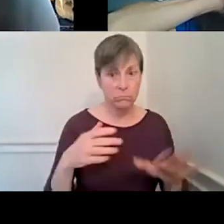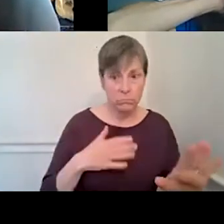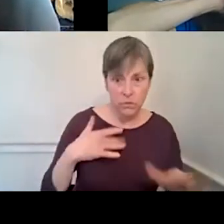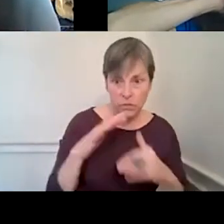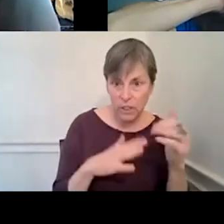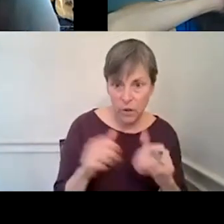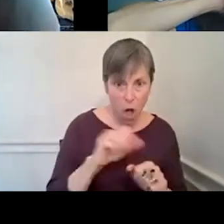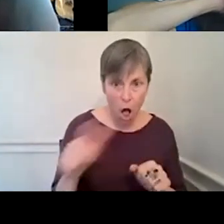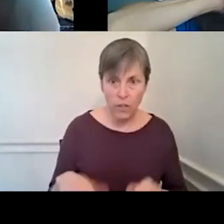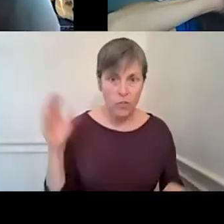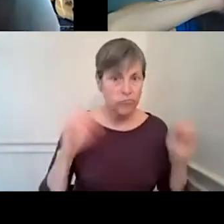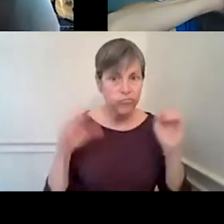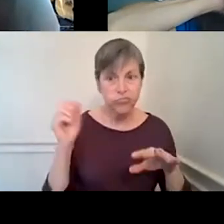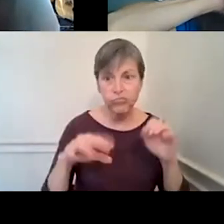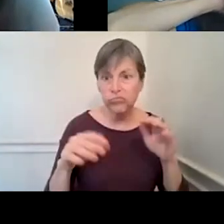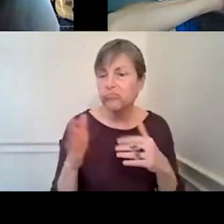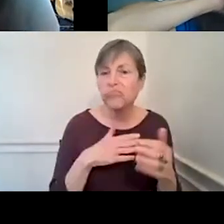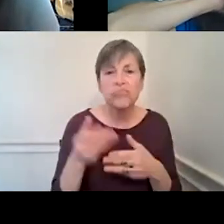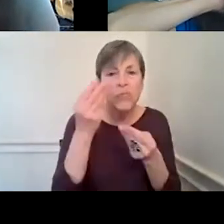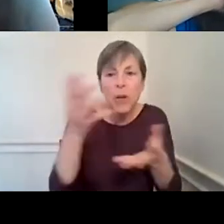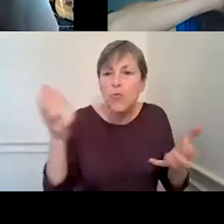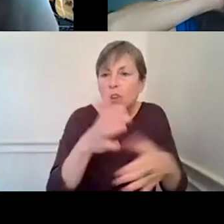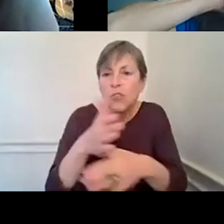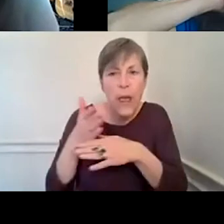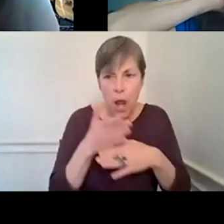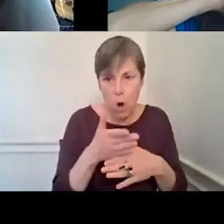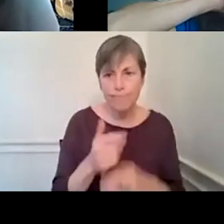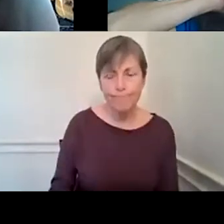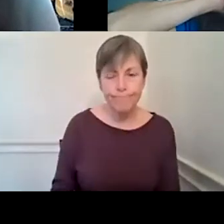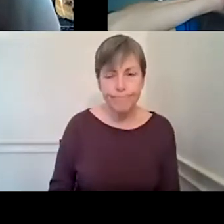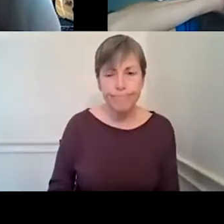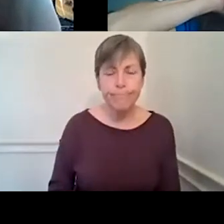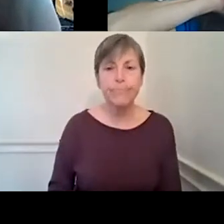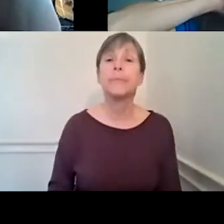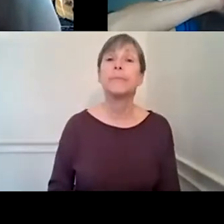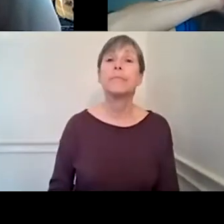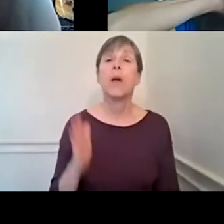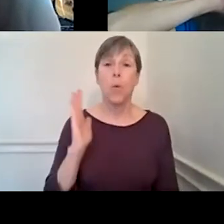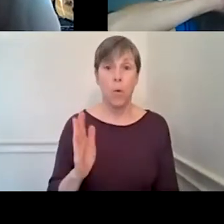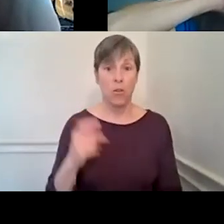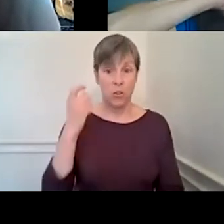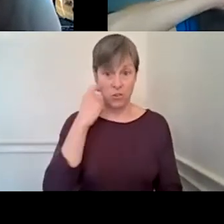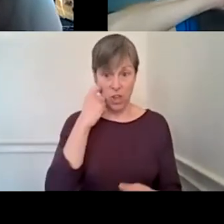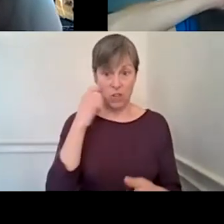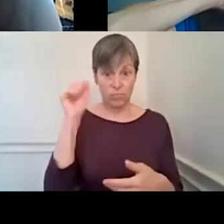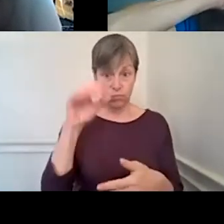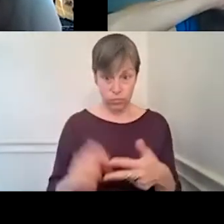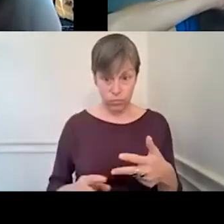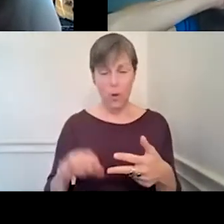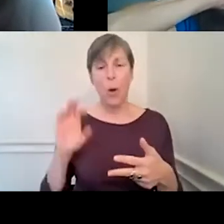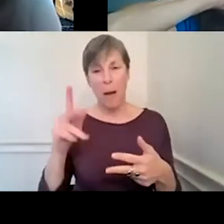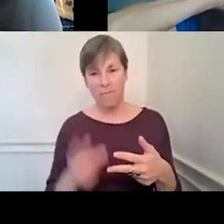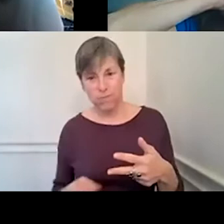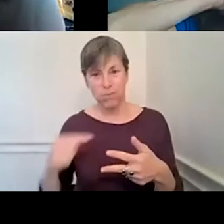you know, share whatever information you would like to share on this, of course. I'm going to go in reverse alphabetical order, and I'm going to ask Chet to go